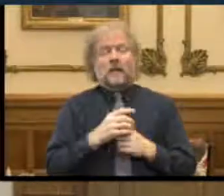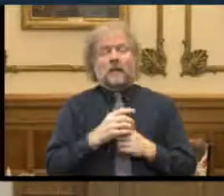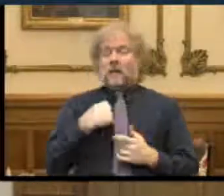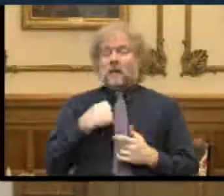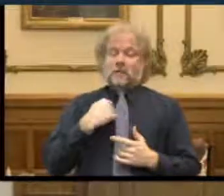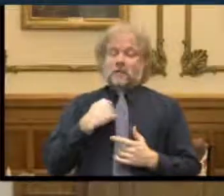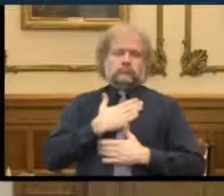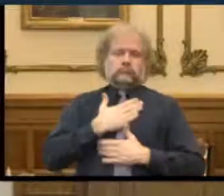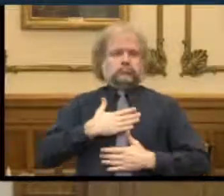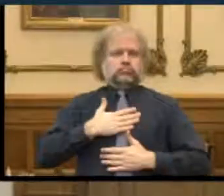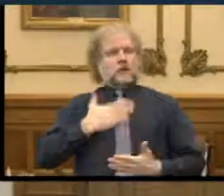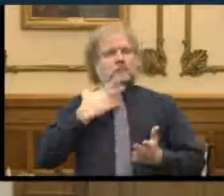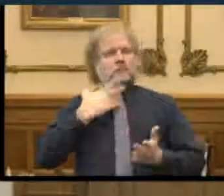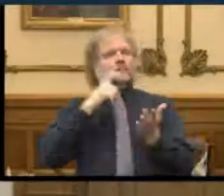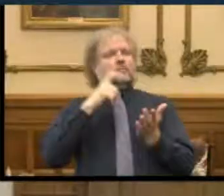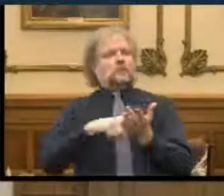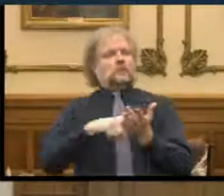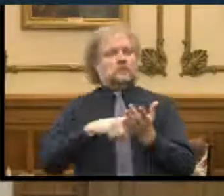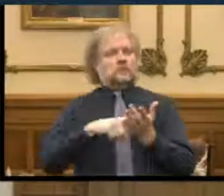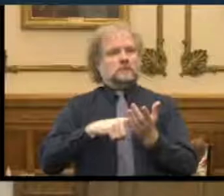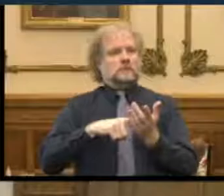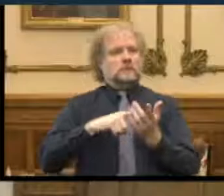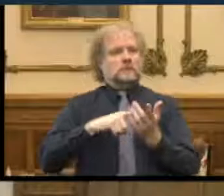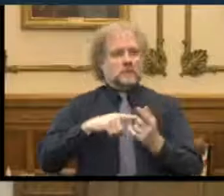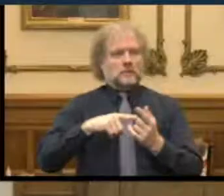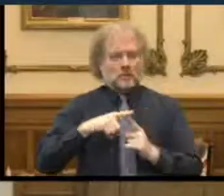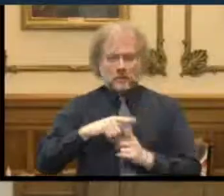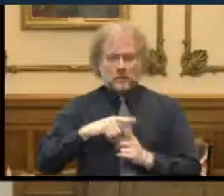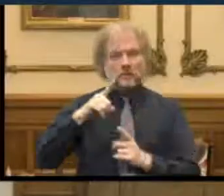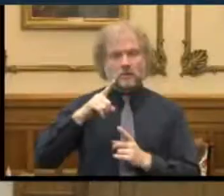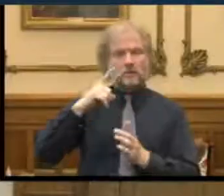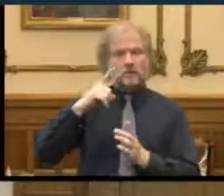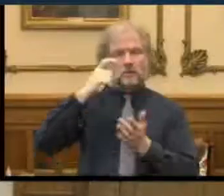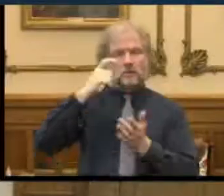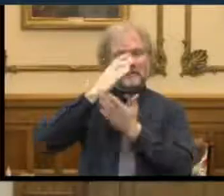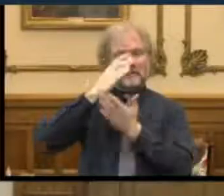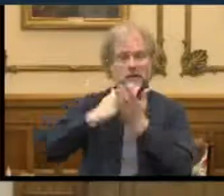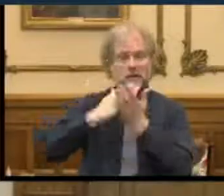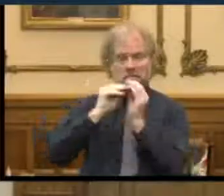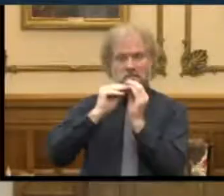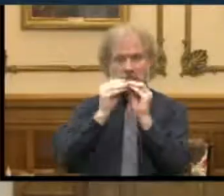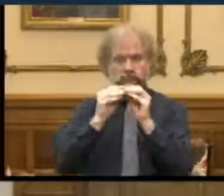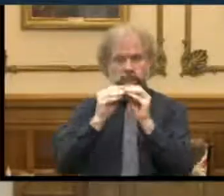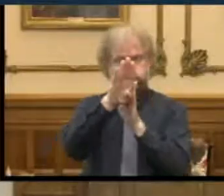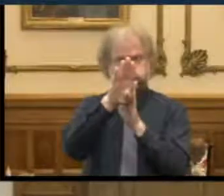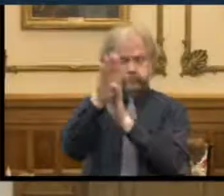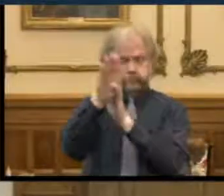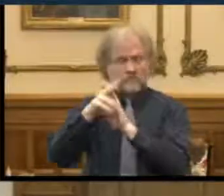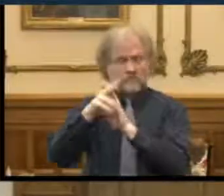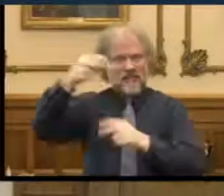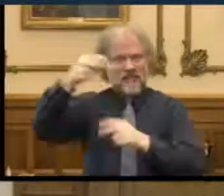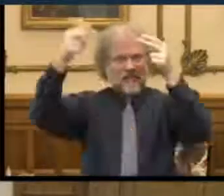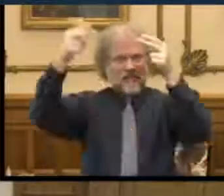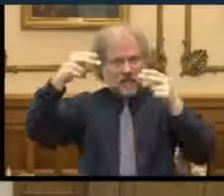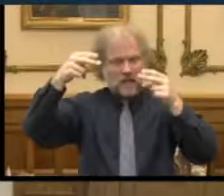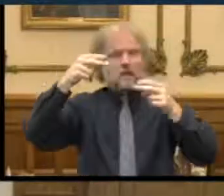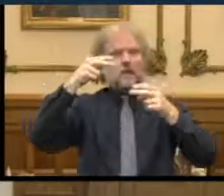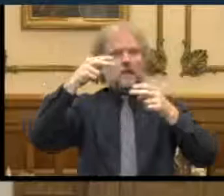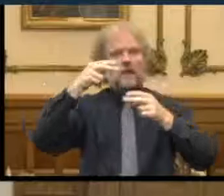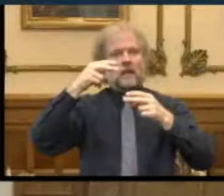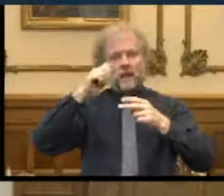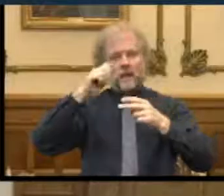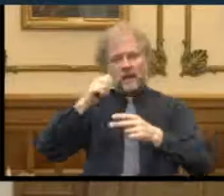to note that they've recognized where some of our rates are surging are actually contained on